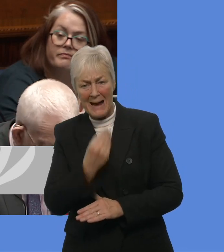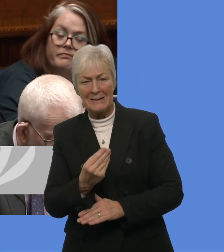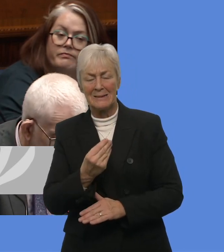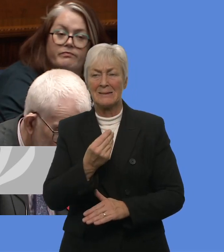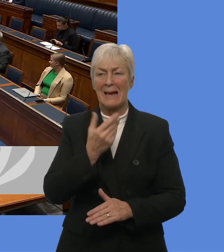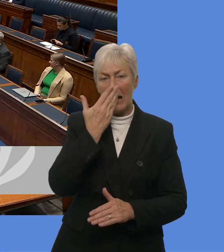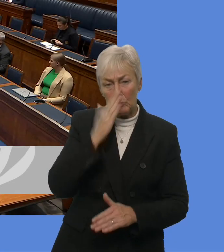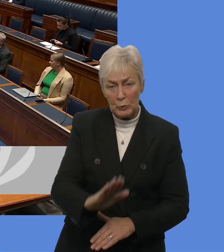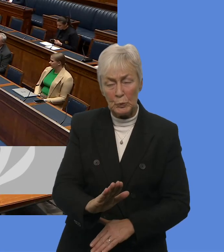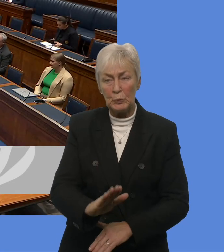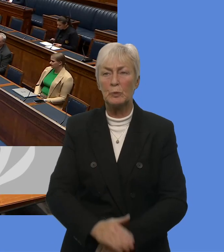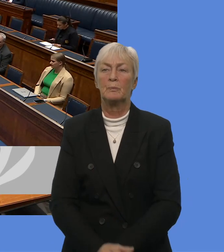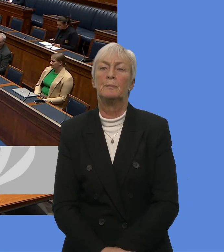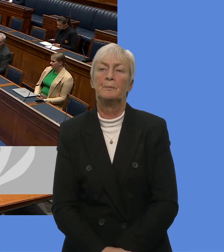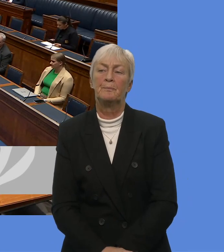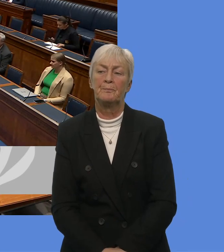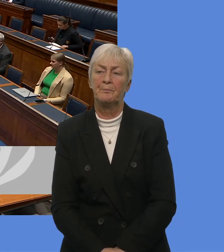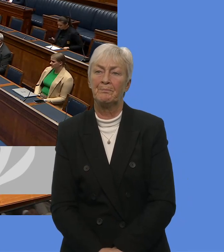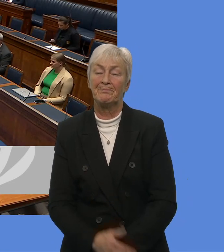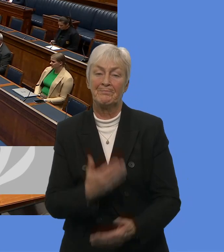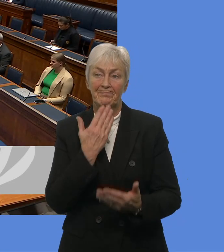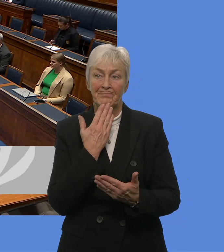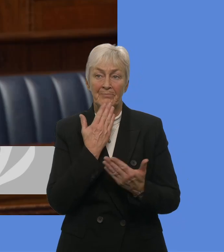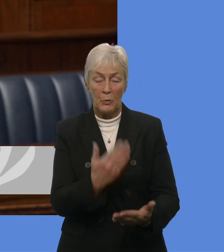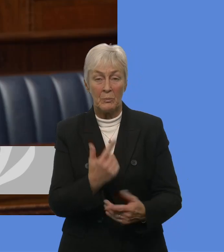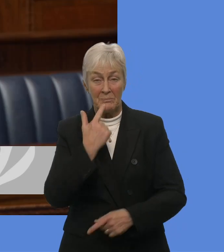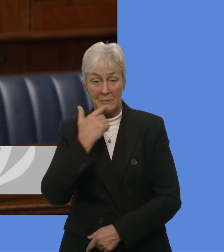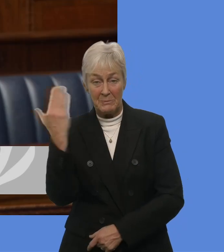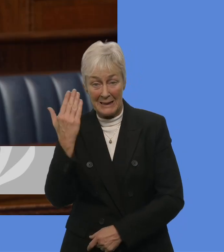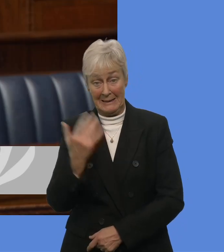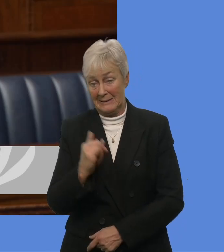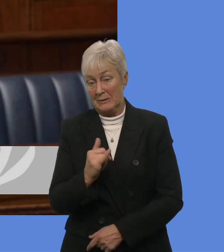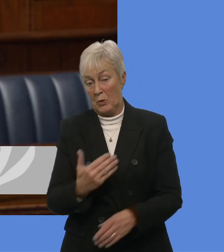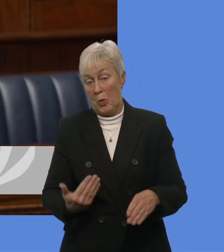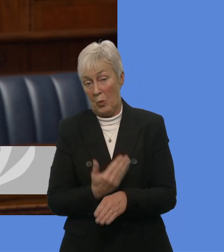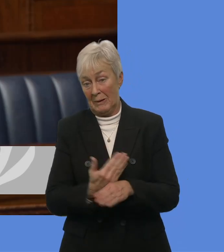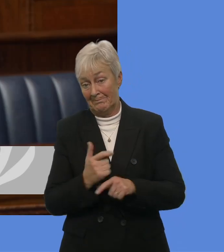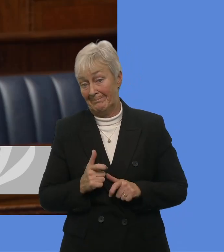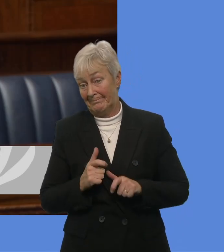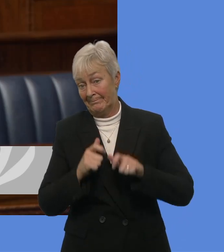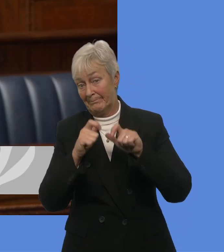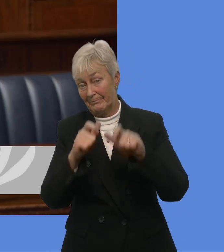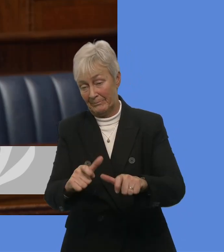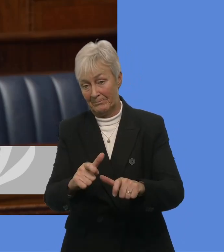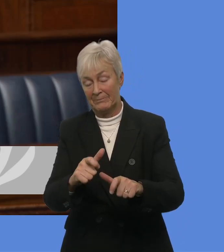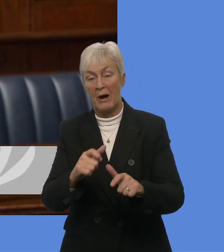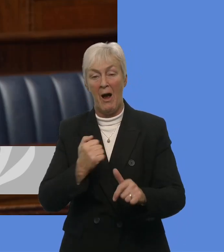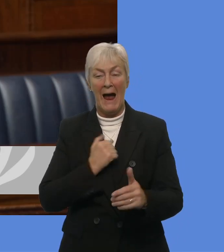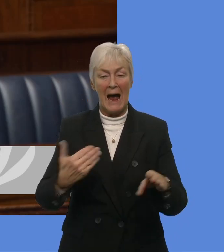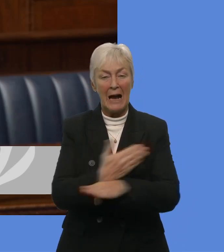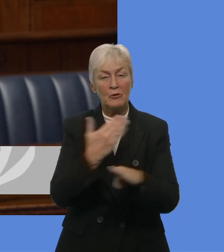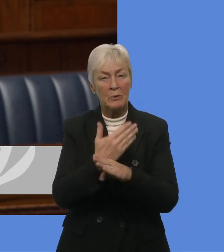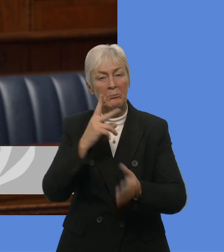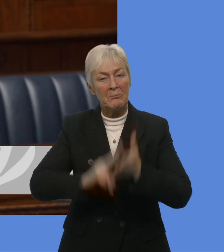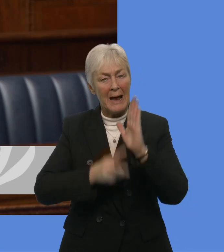girls? Minister. Thank you, Mr. Speaker. Yes, that work is continuing against our action plan, and good progress is